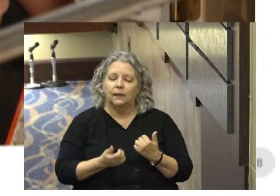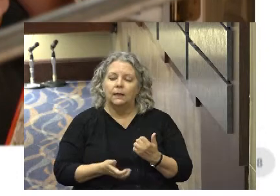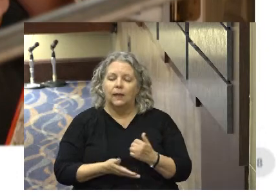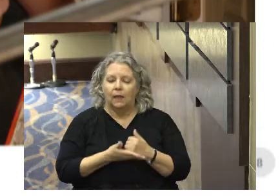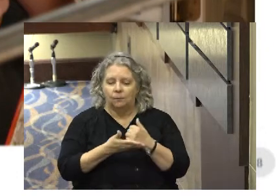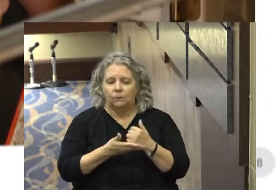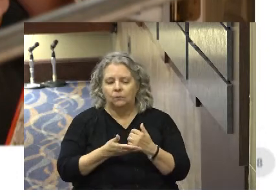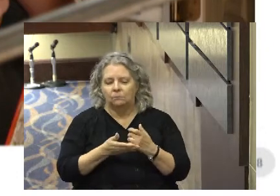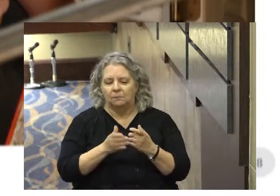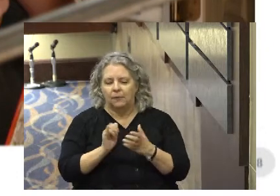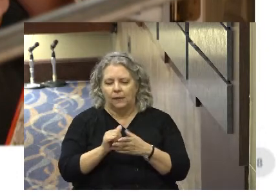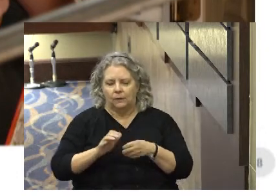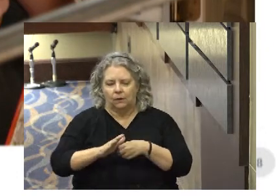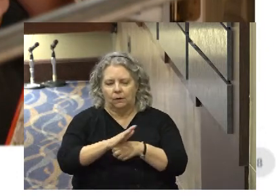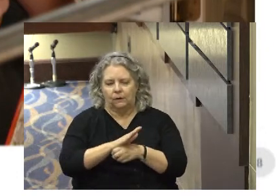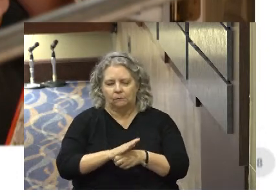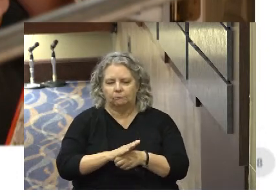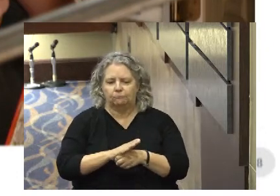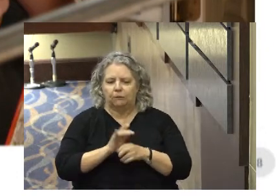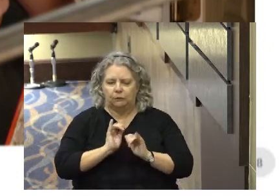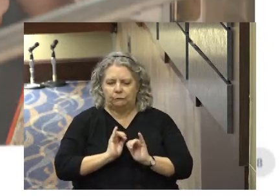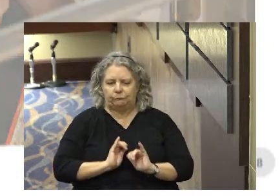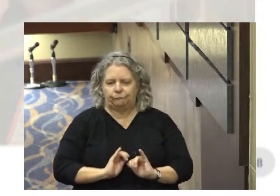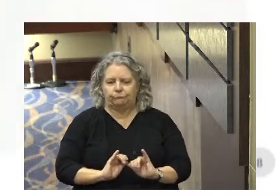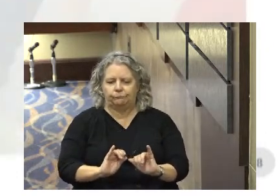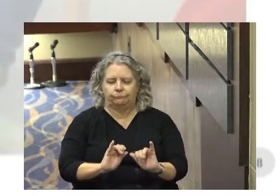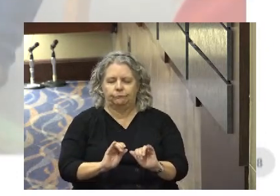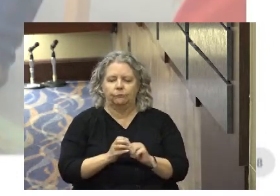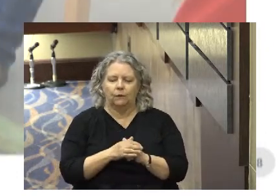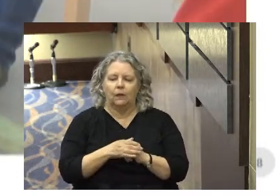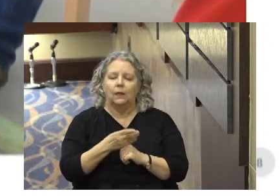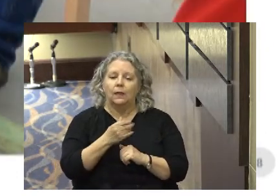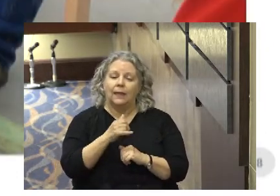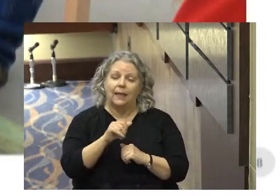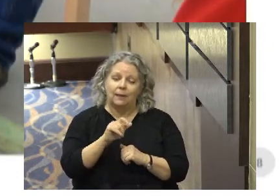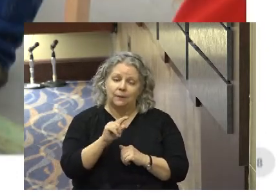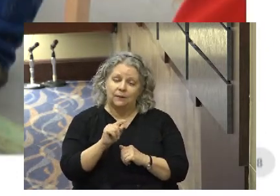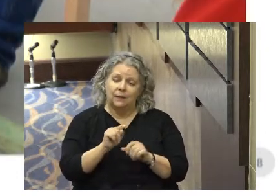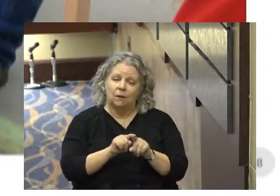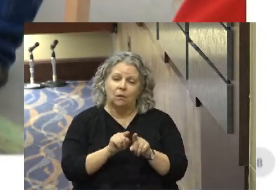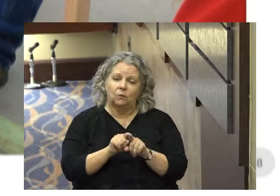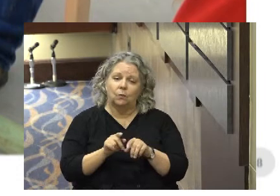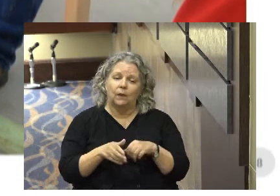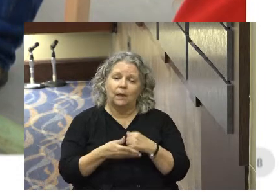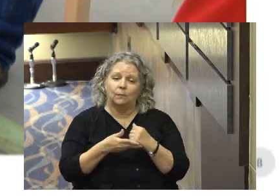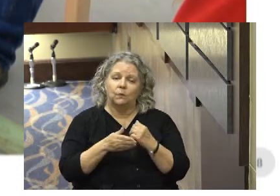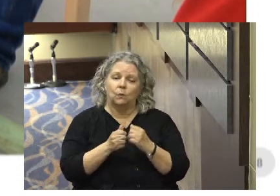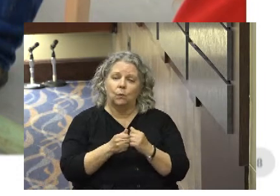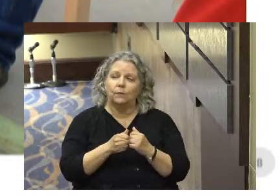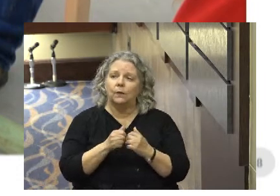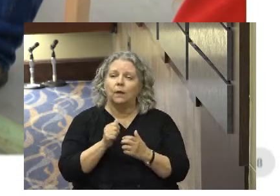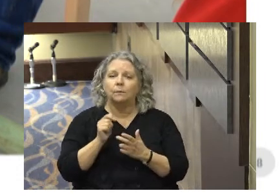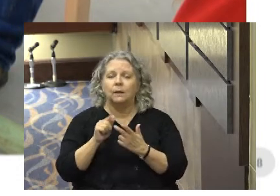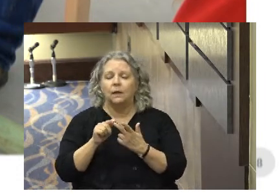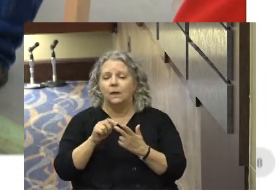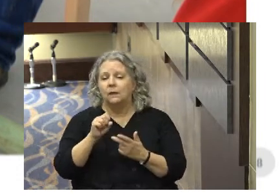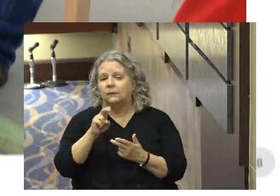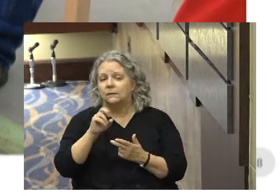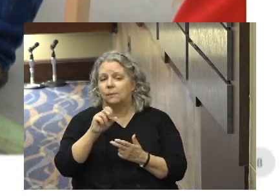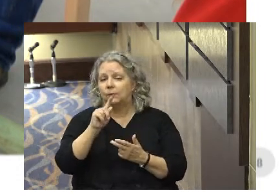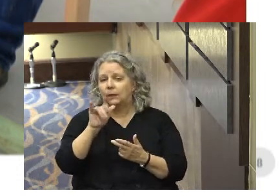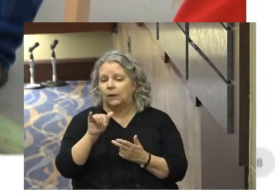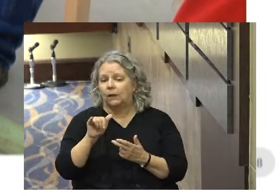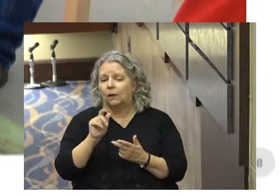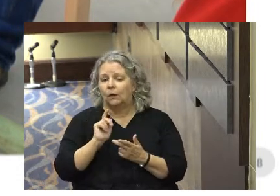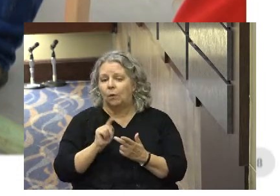neighborhood. Finally, Habitat assists in meeting the housing plan's subsidy goal by leveraging privately donated